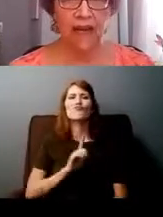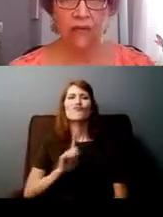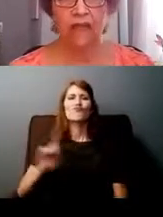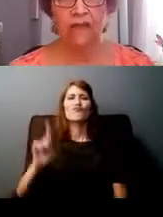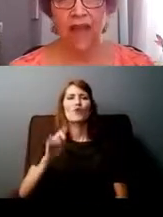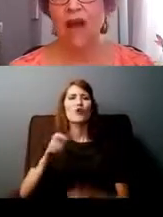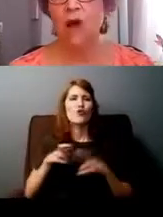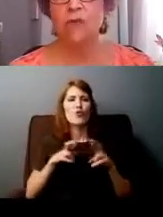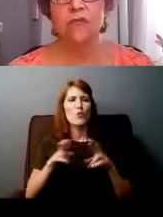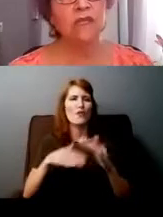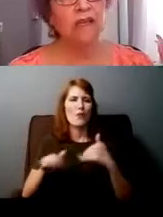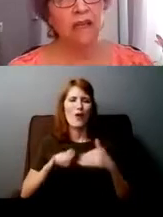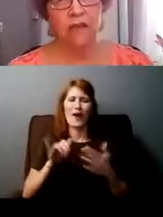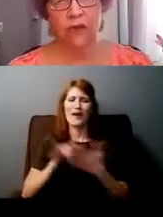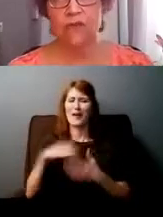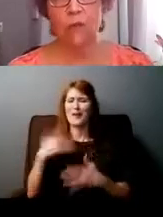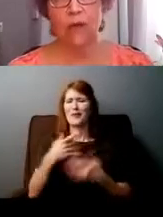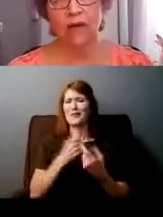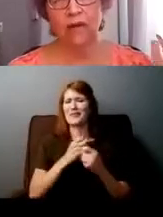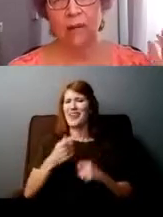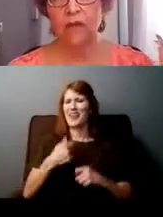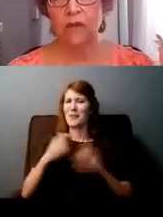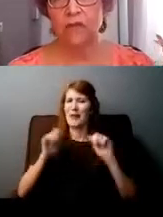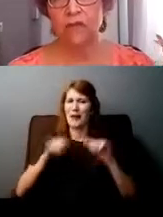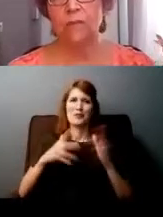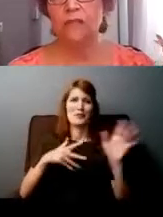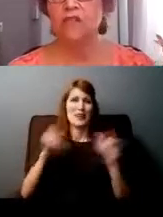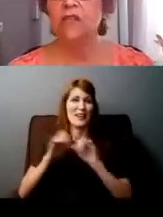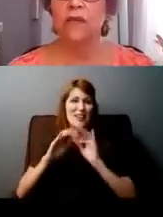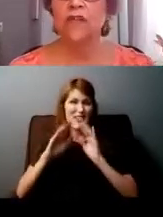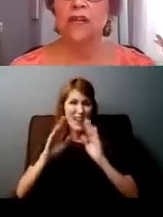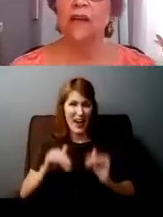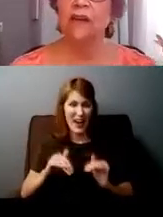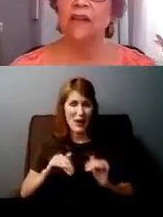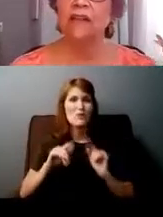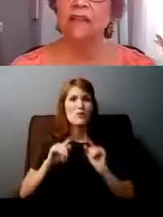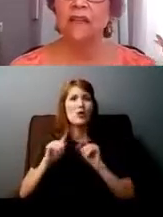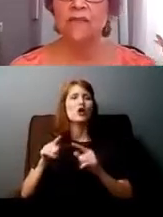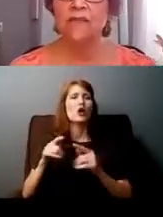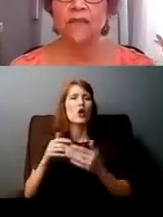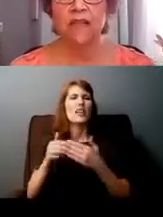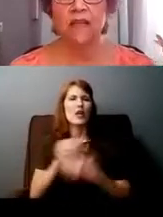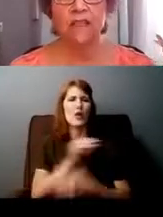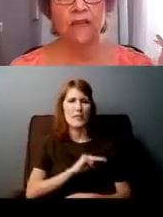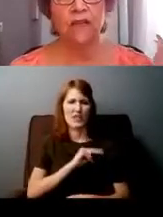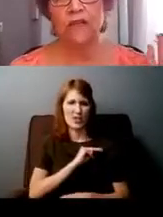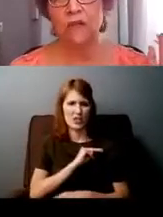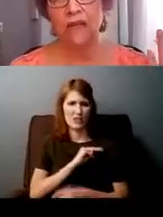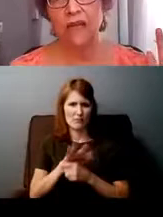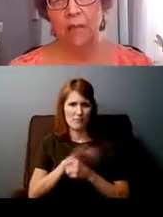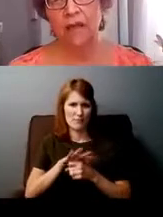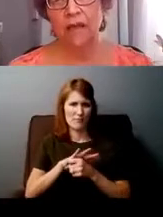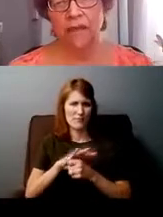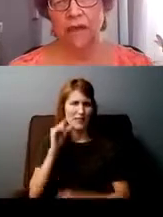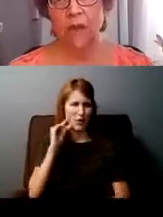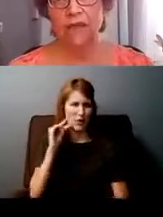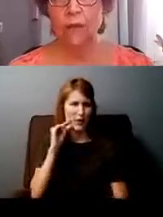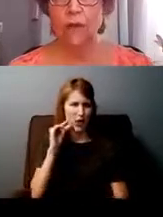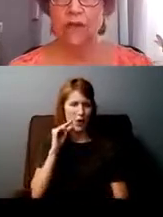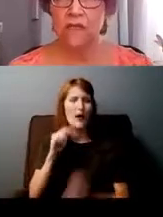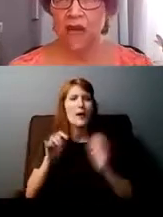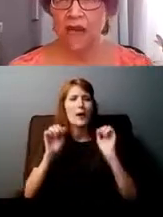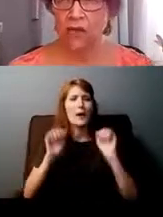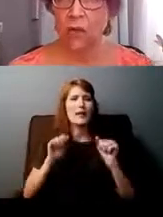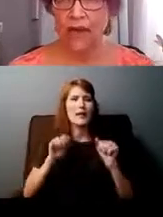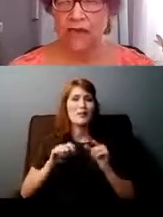get out of the house and go somewhere. I'm close to the Mission Reach area of San Antonio, and being able to go out there where